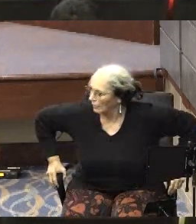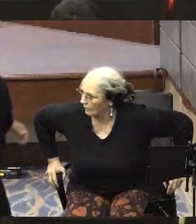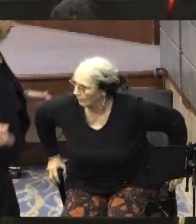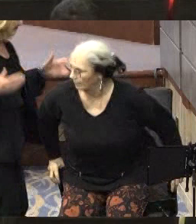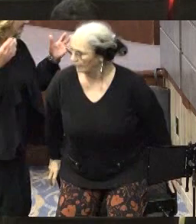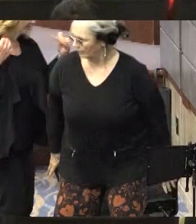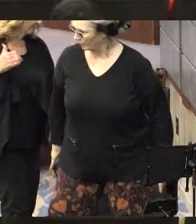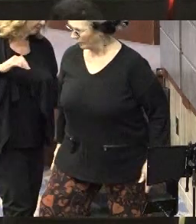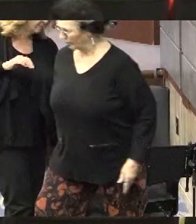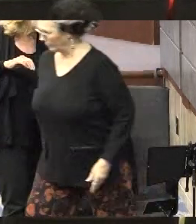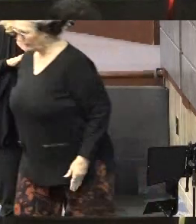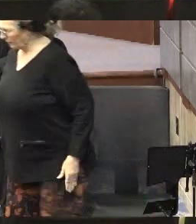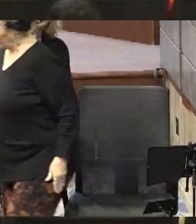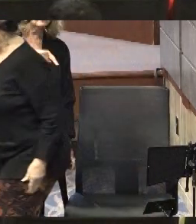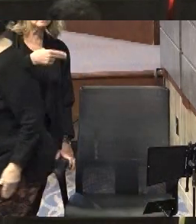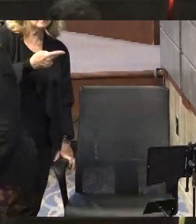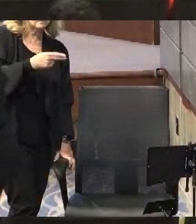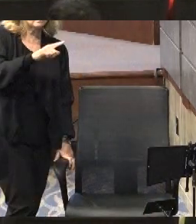public hearing